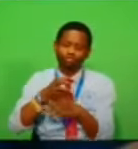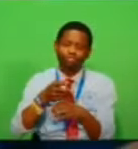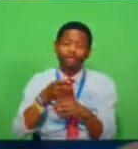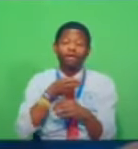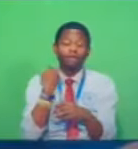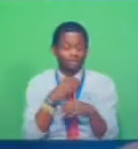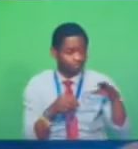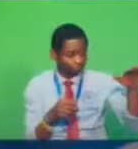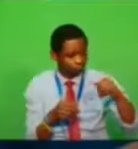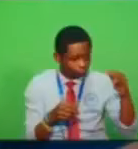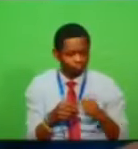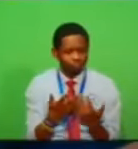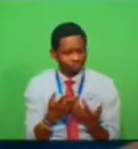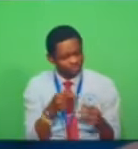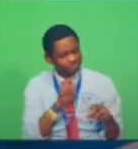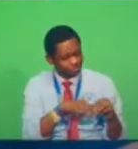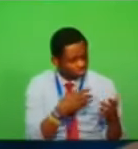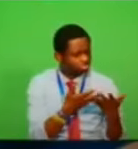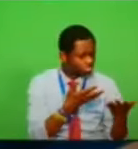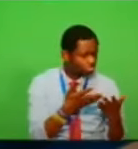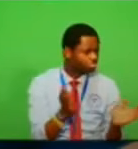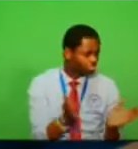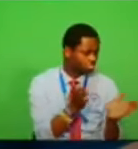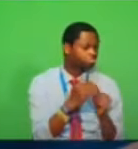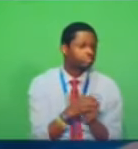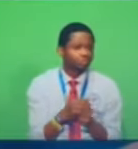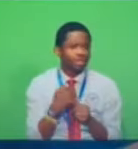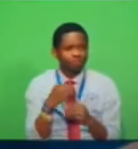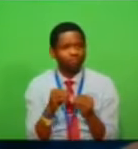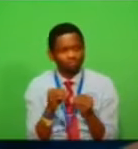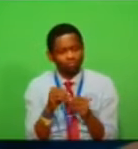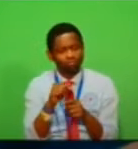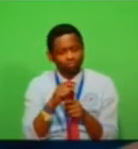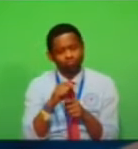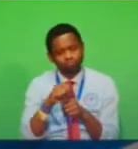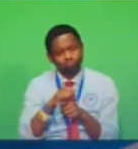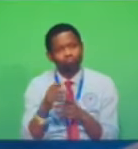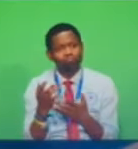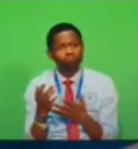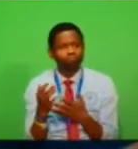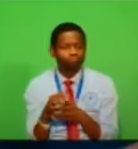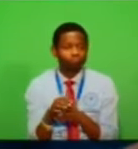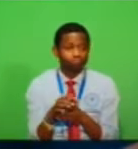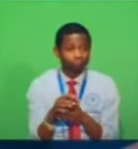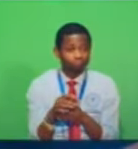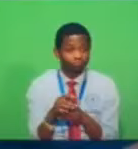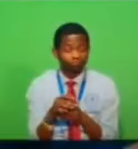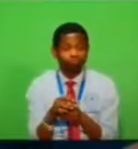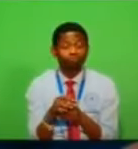of training and mentorship from that perspective, and I'm very grateful to God, even to the extent that now, as young as I am, our